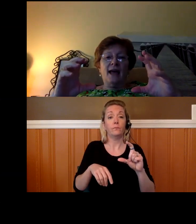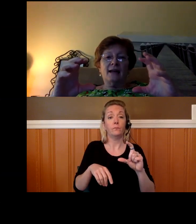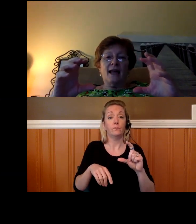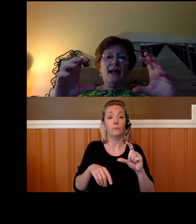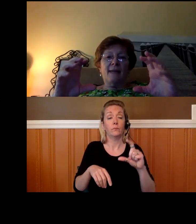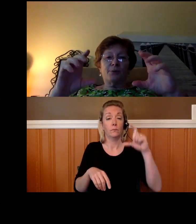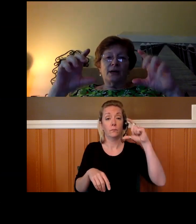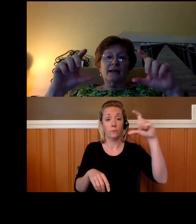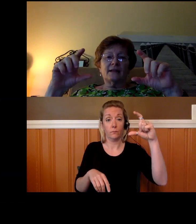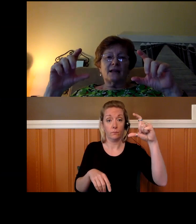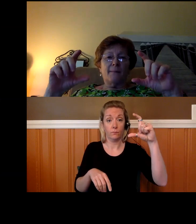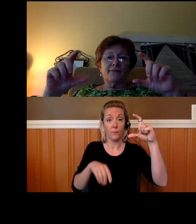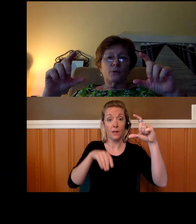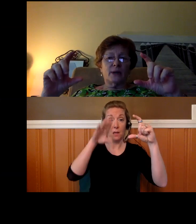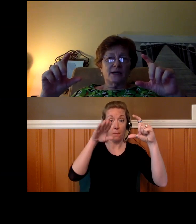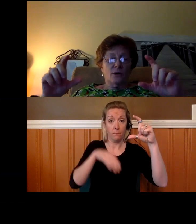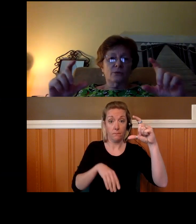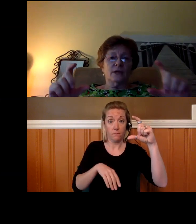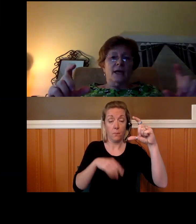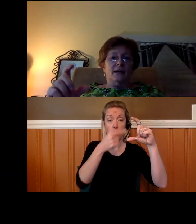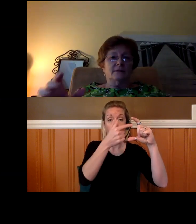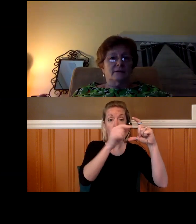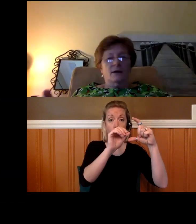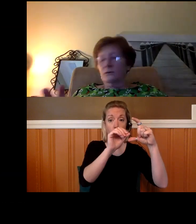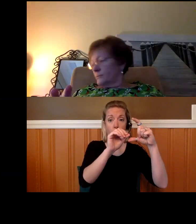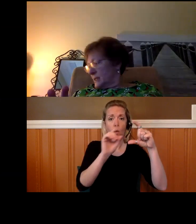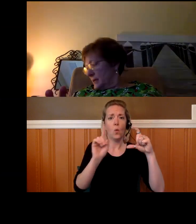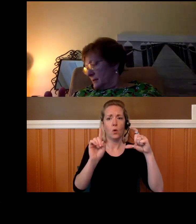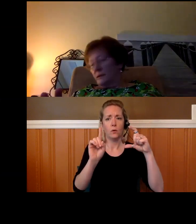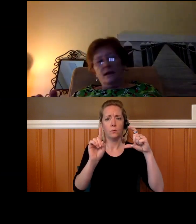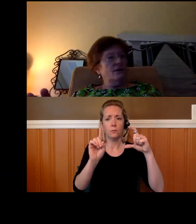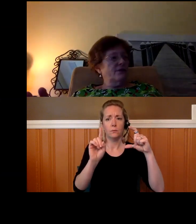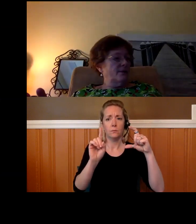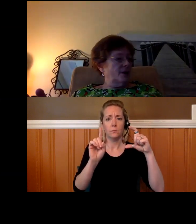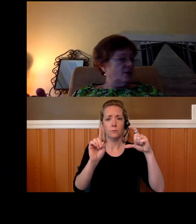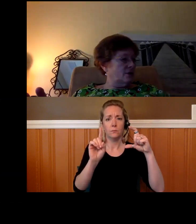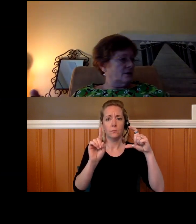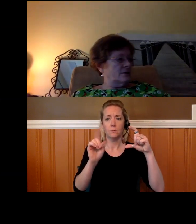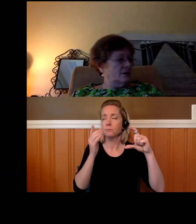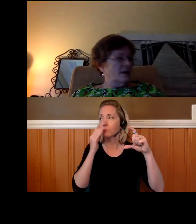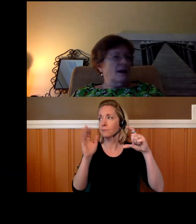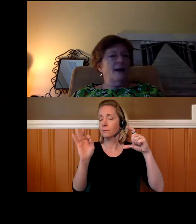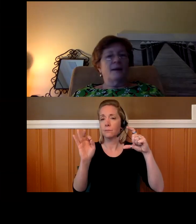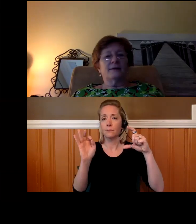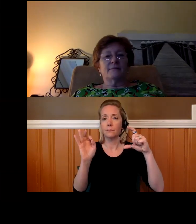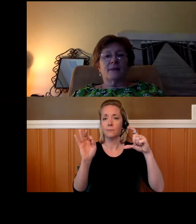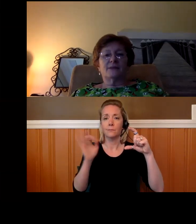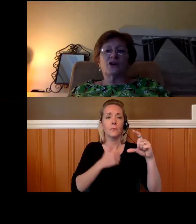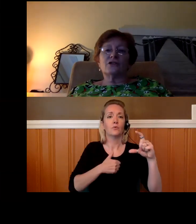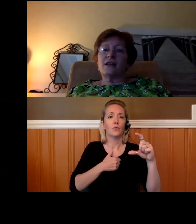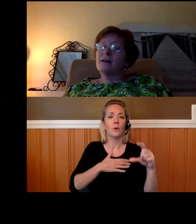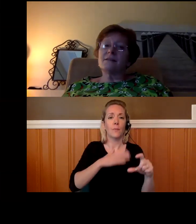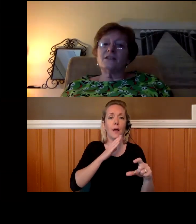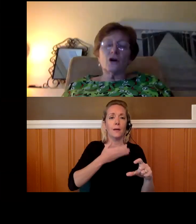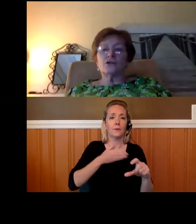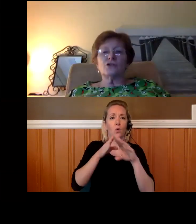and put it at the top of the window. Hold on one second. Thank you very much. I'm at my daughter's house and a